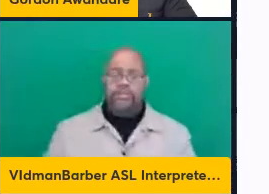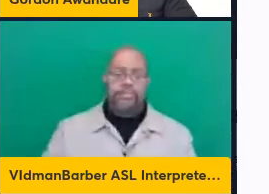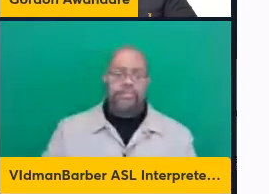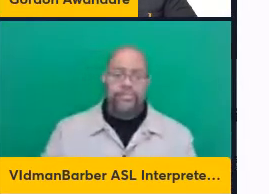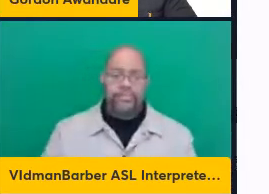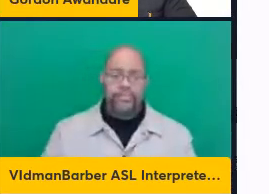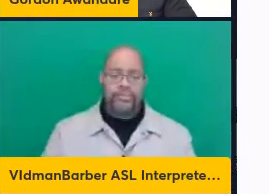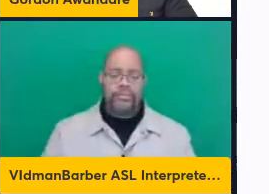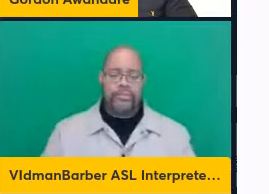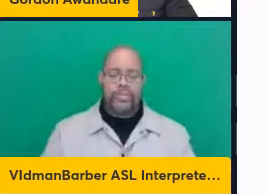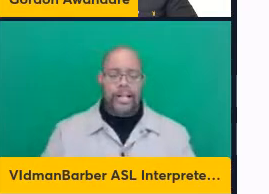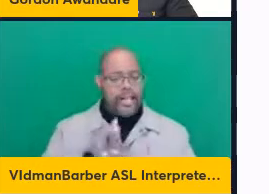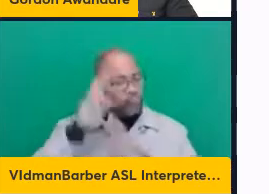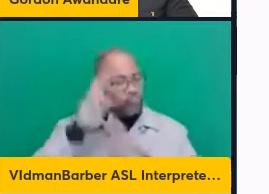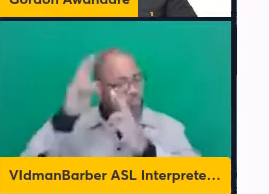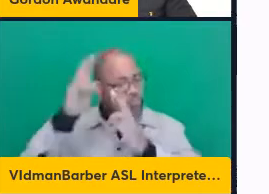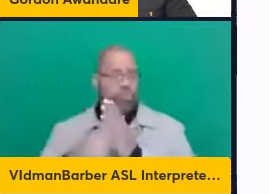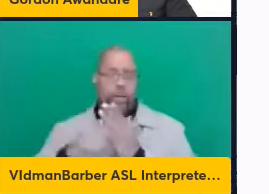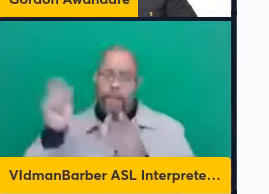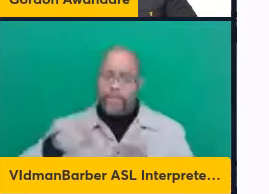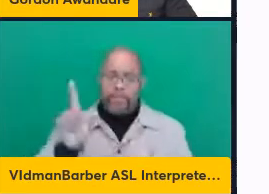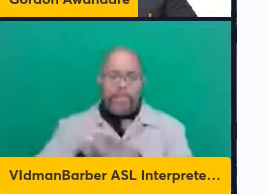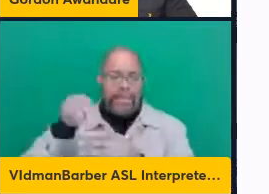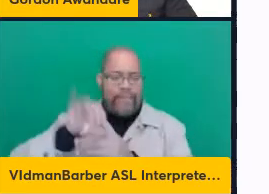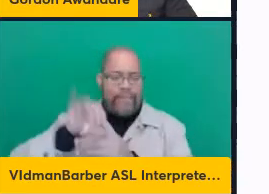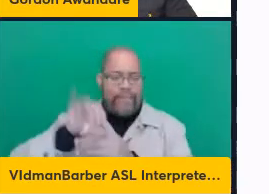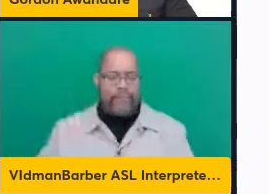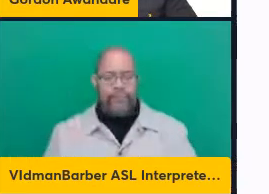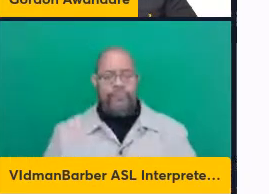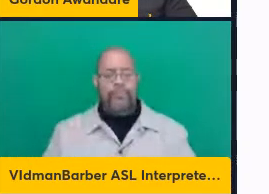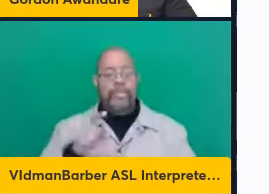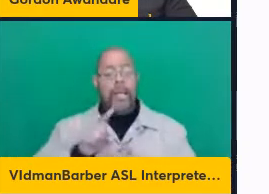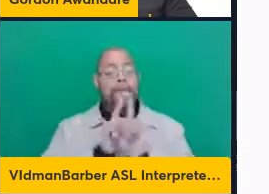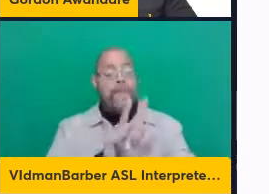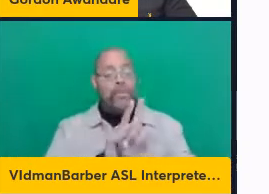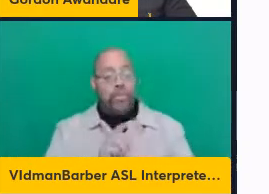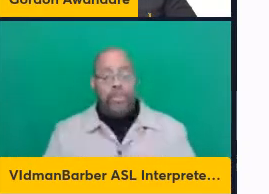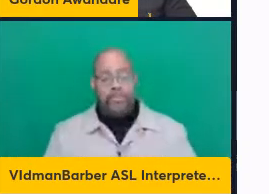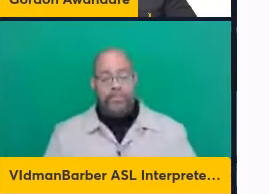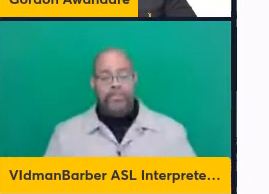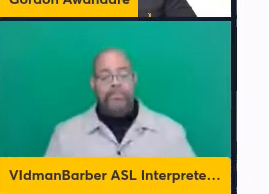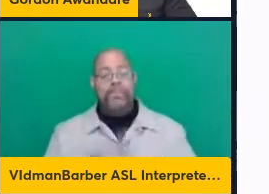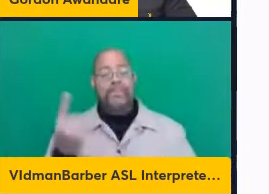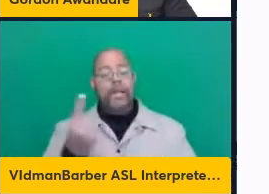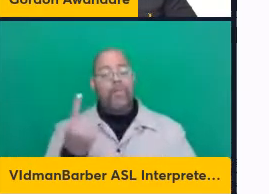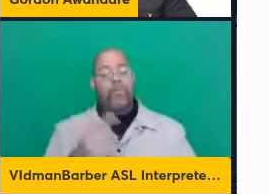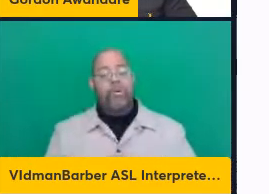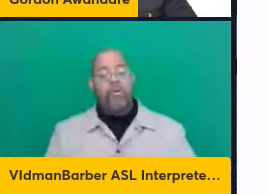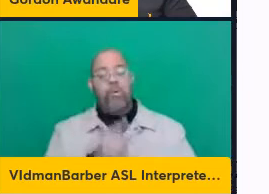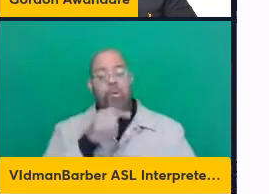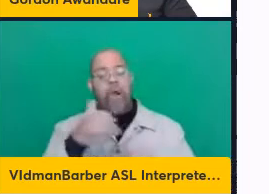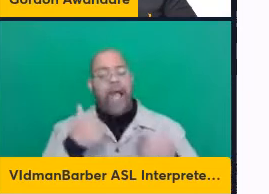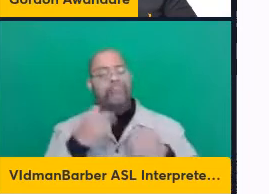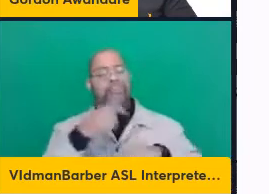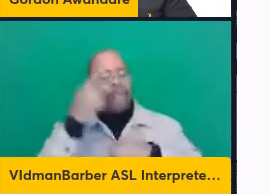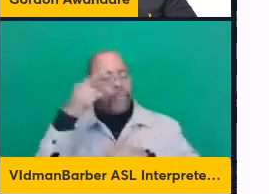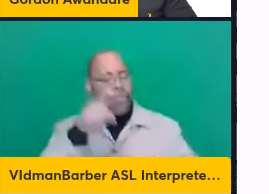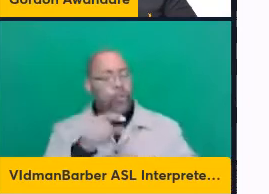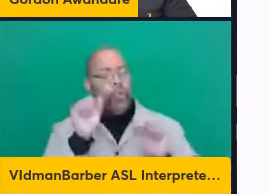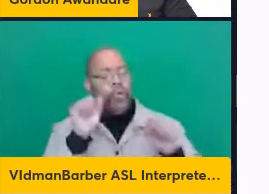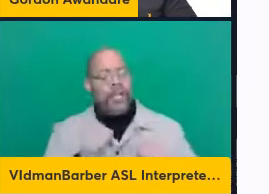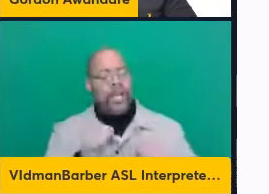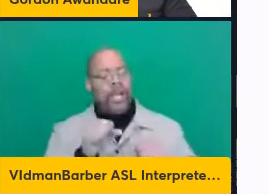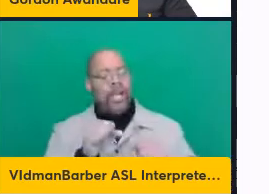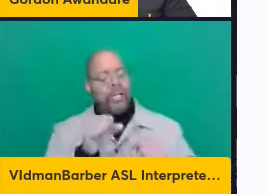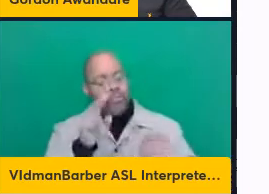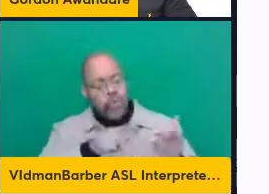genuine outlets. You need mentorship. You need somebody who has the time for you, who can read over